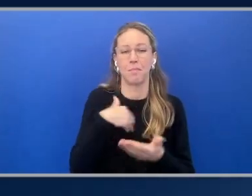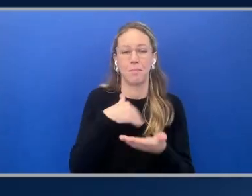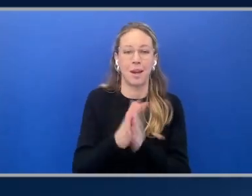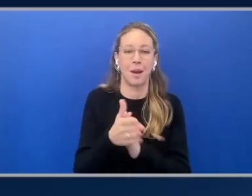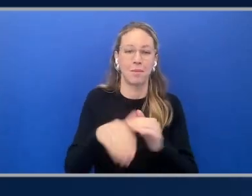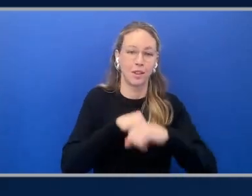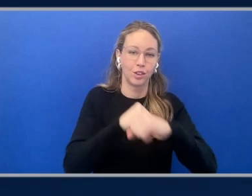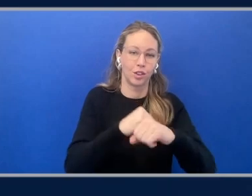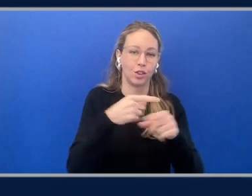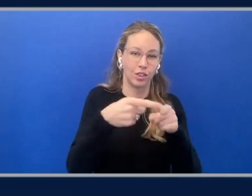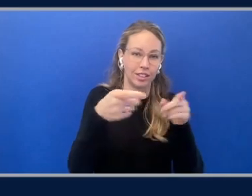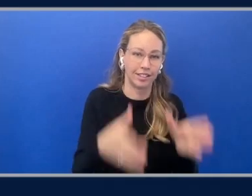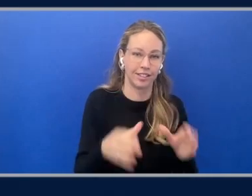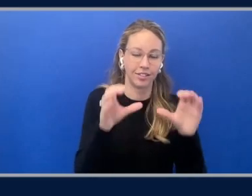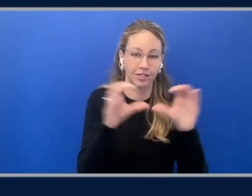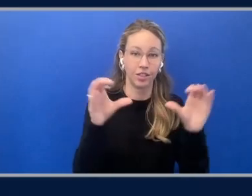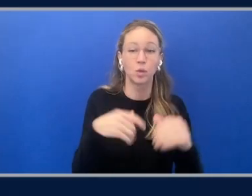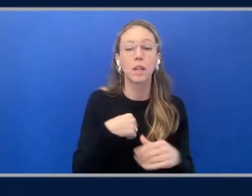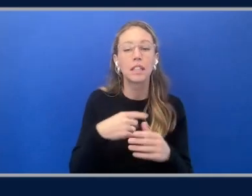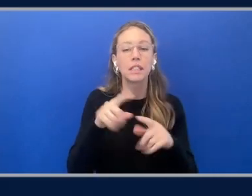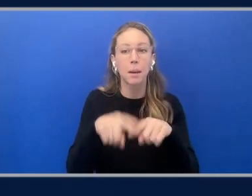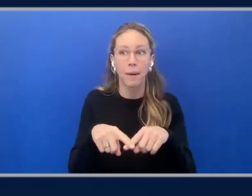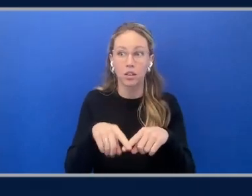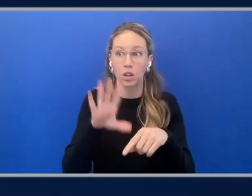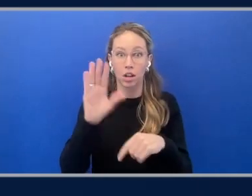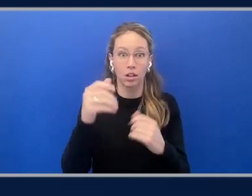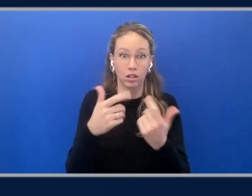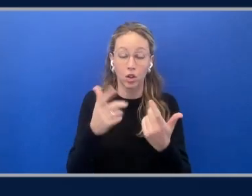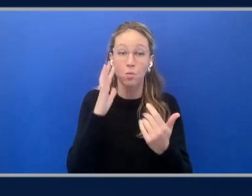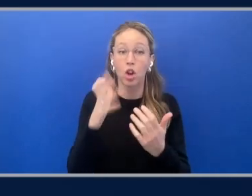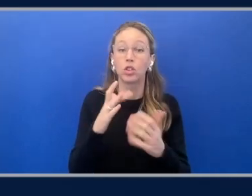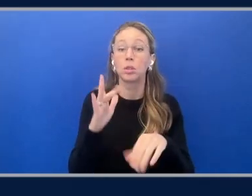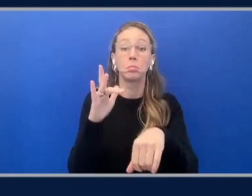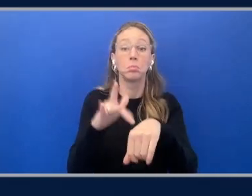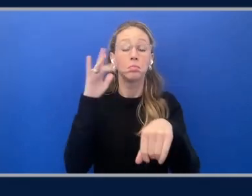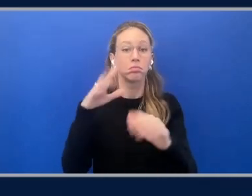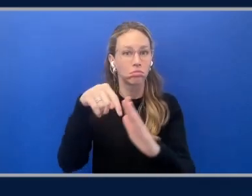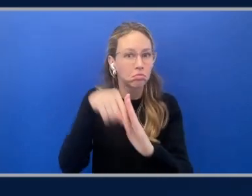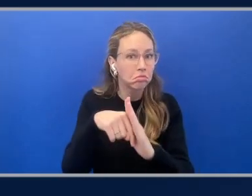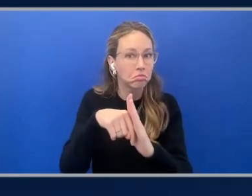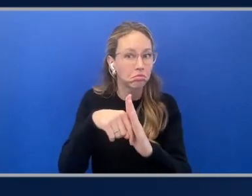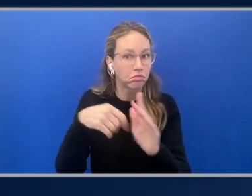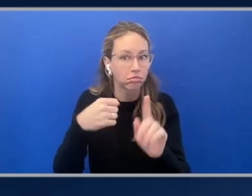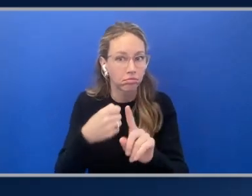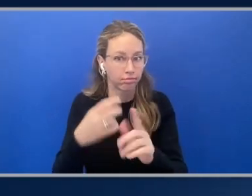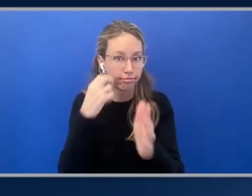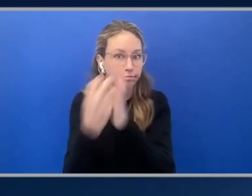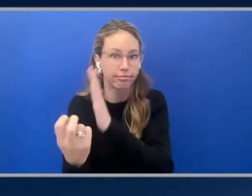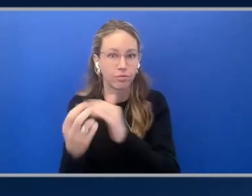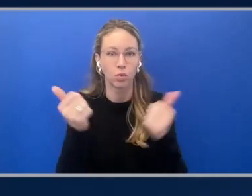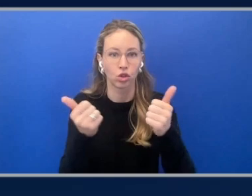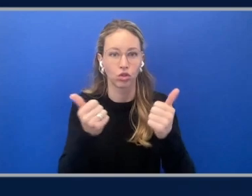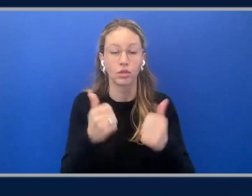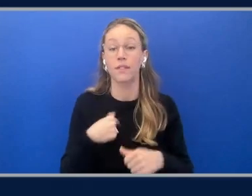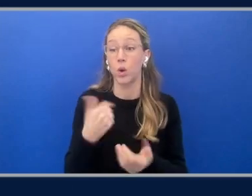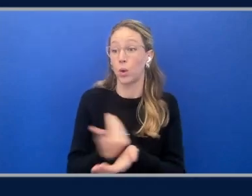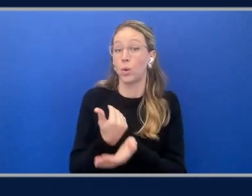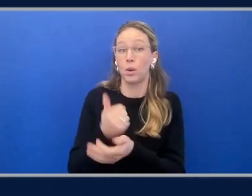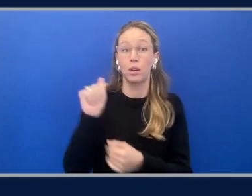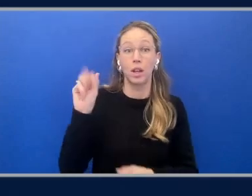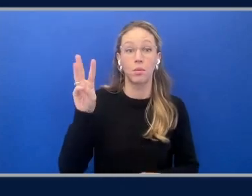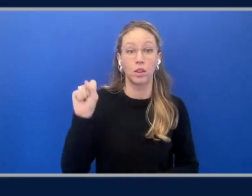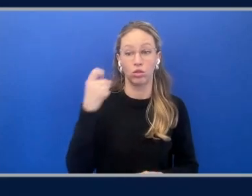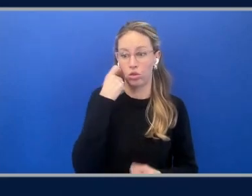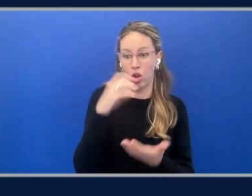it depends on the breadth and depth you want to get into. But yeah, I would say if you're brand new to AWS, you're just learning what these acronyms